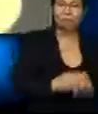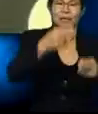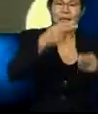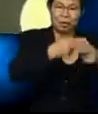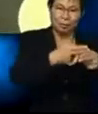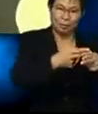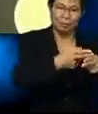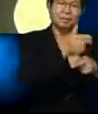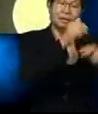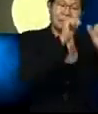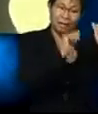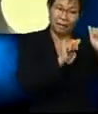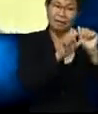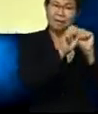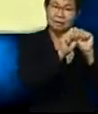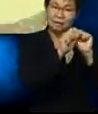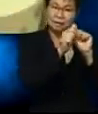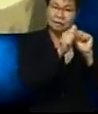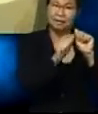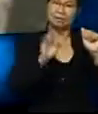Label the cup A,